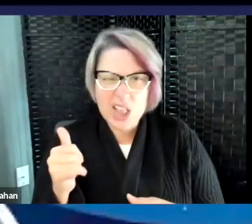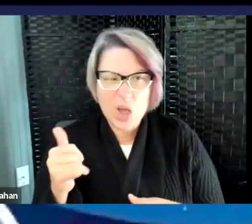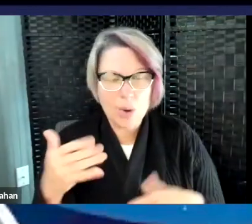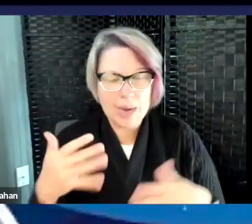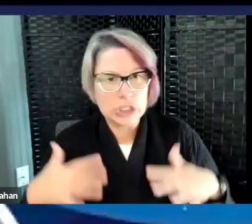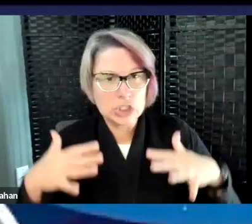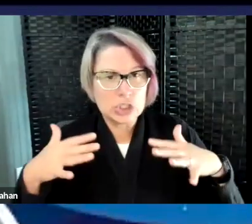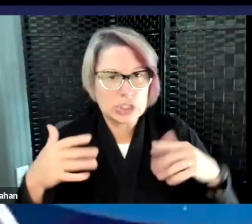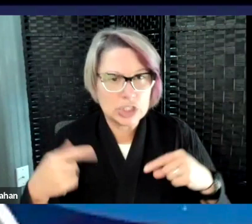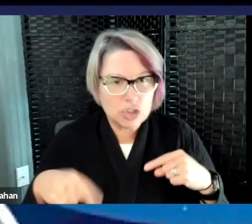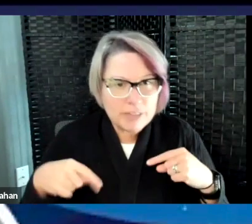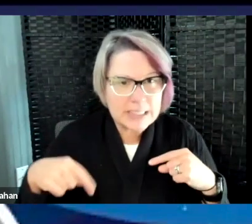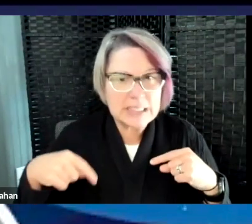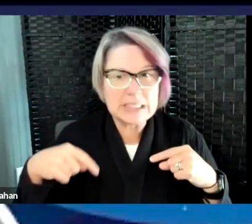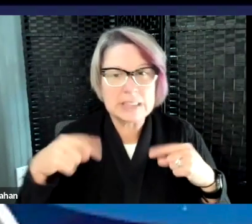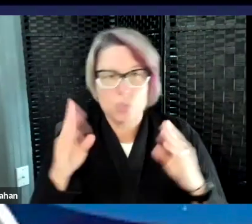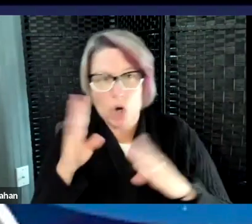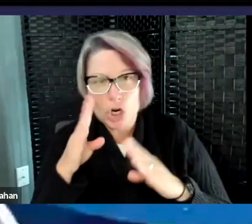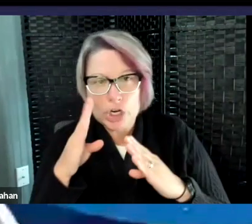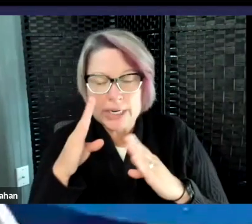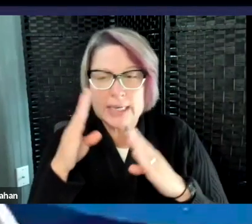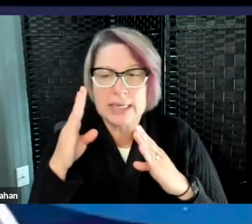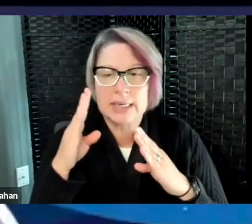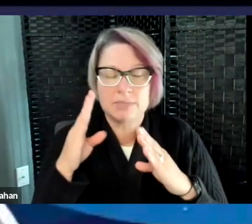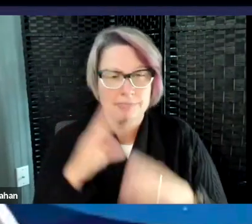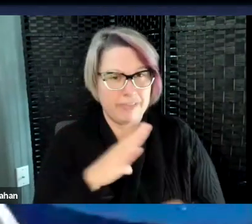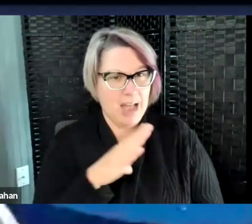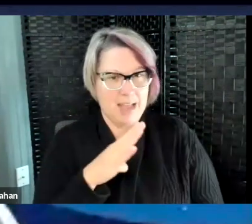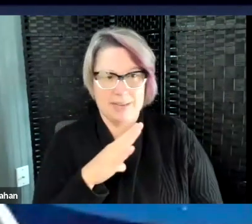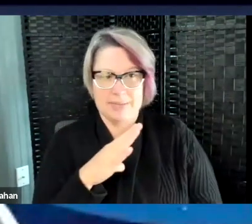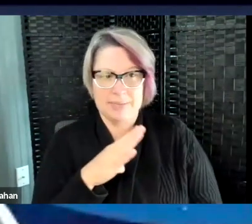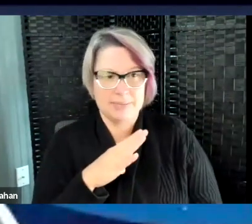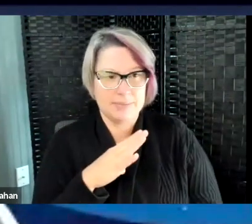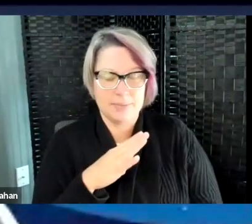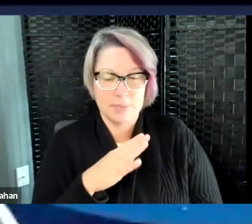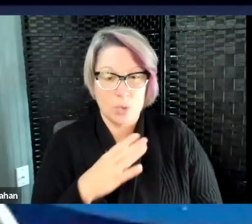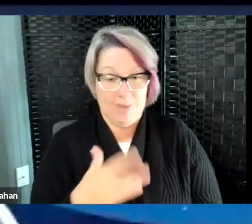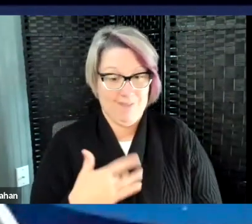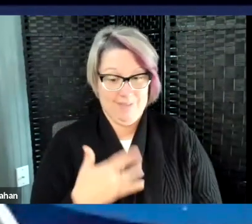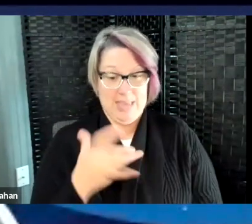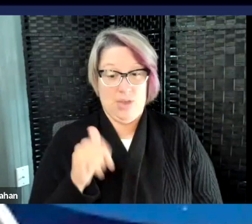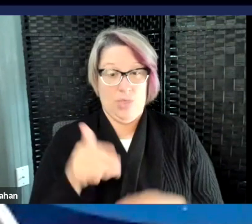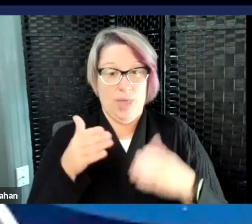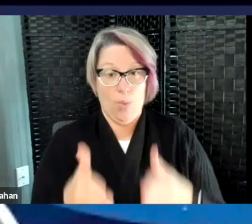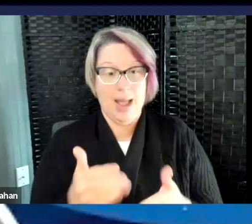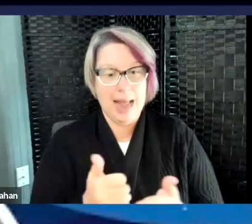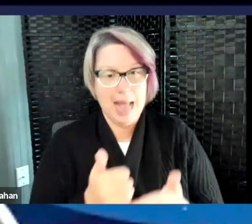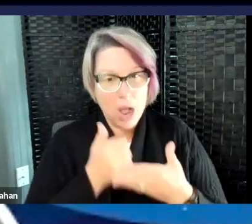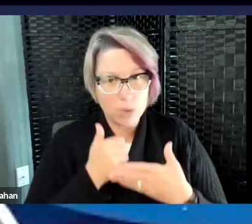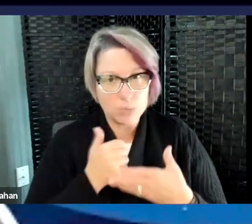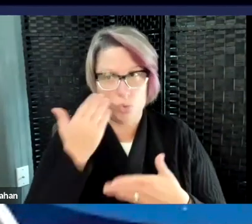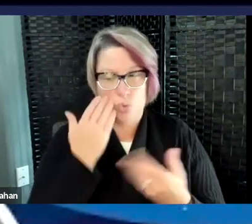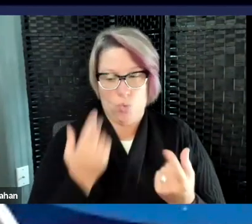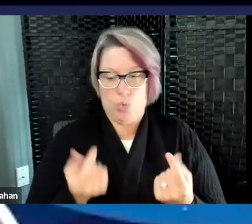anxious or nervous or worried. Totally fine, right? When we feel that way, it helps us to know what to